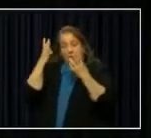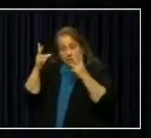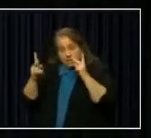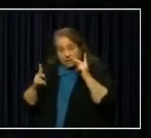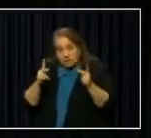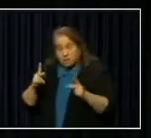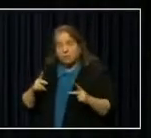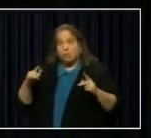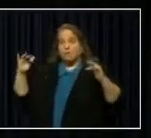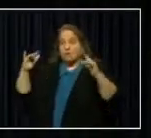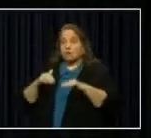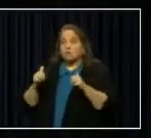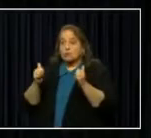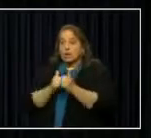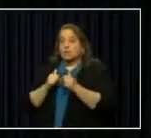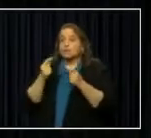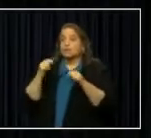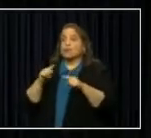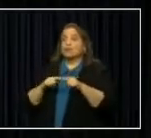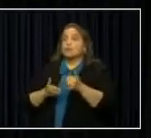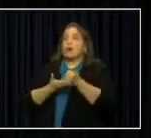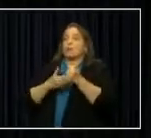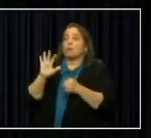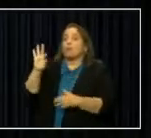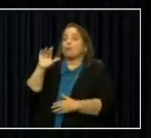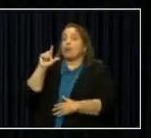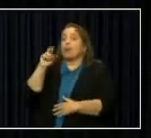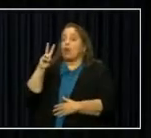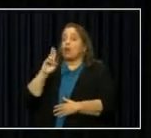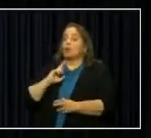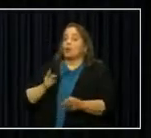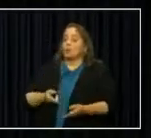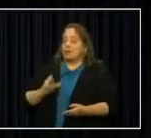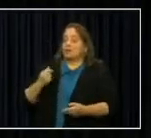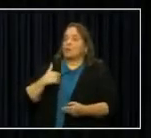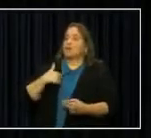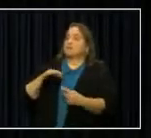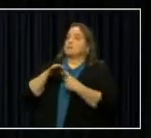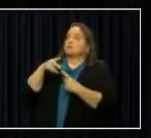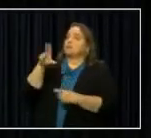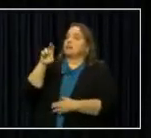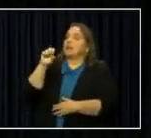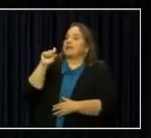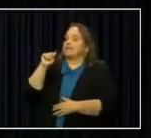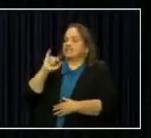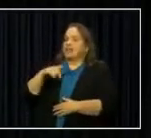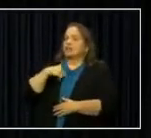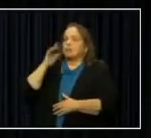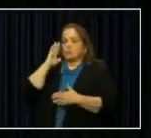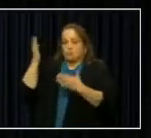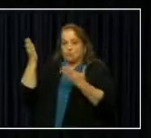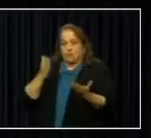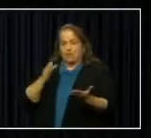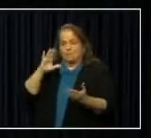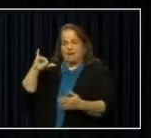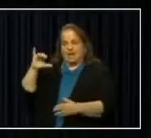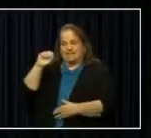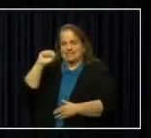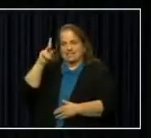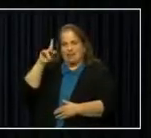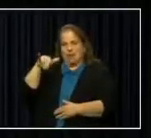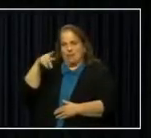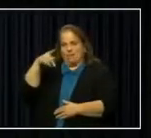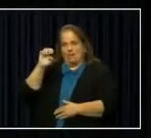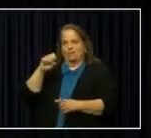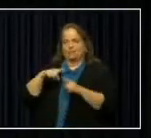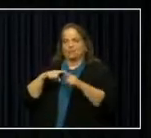been coming together to try to help their fellow human being. And we have a special guest that we're going to bring in by Skype to